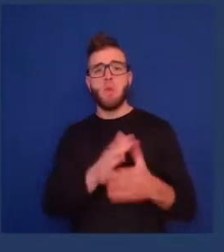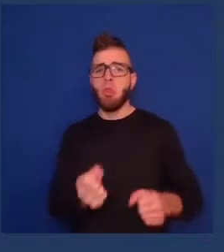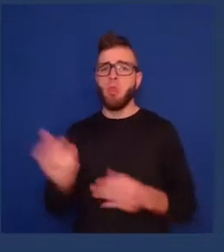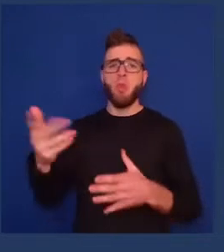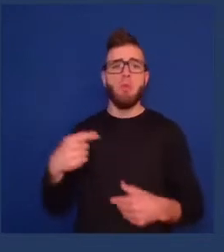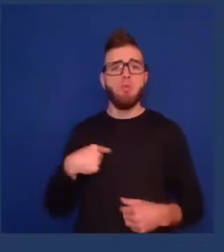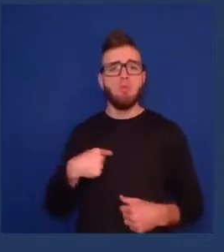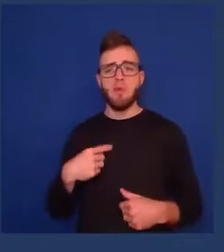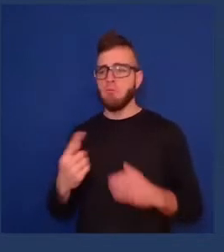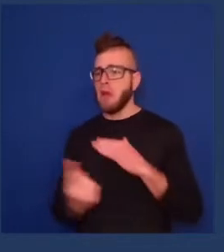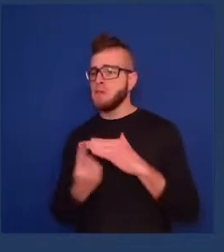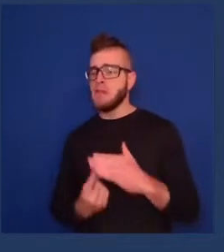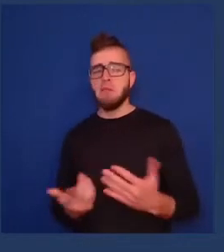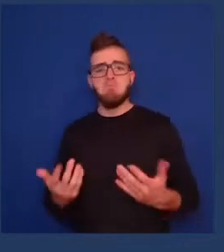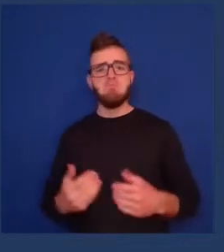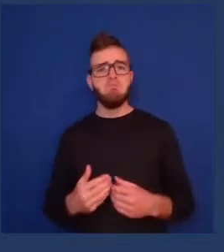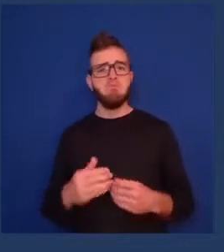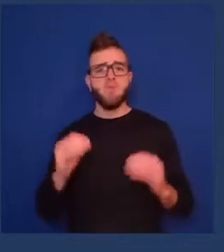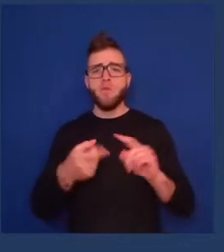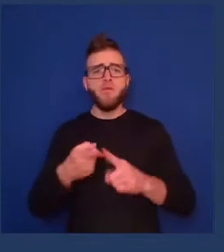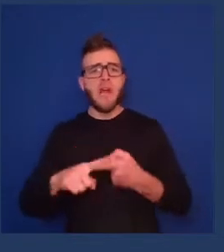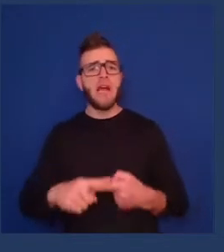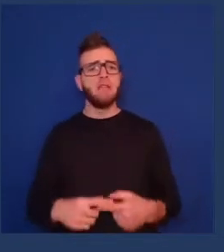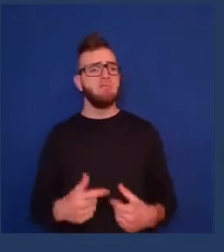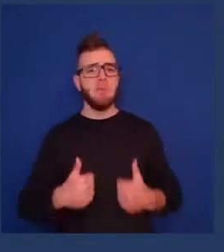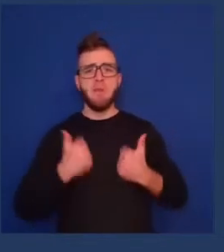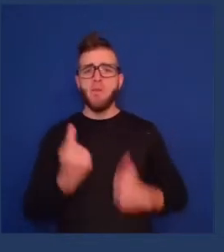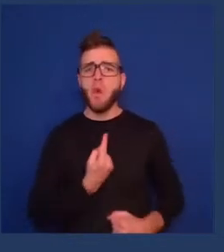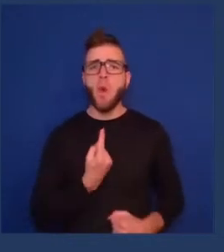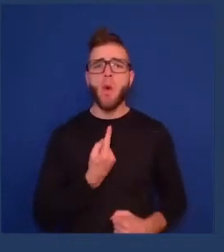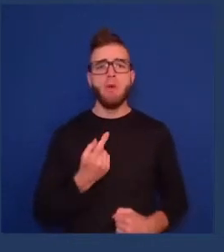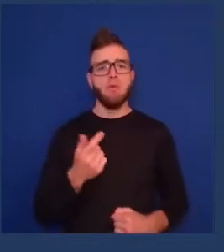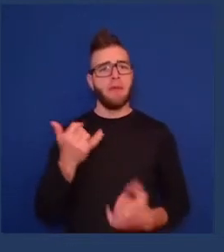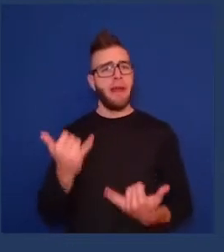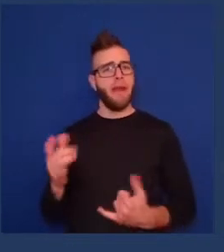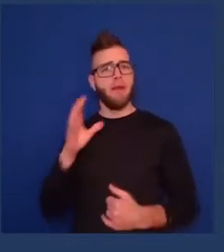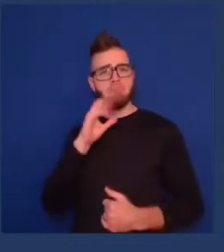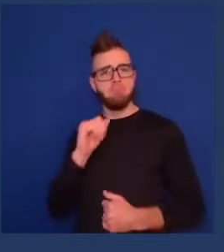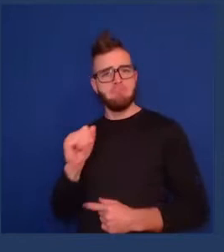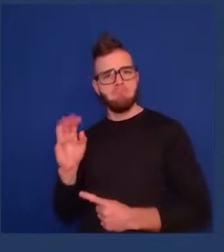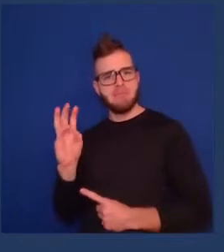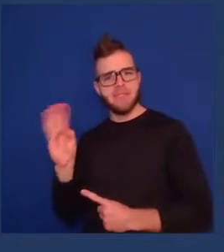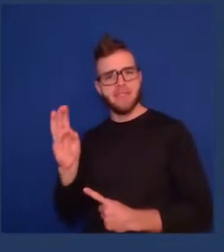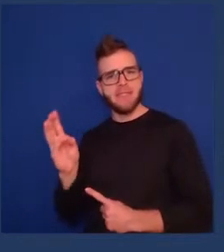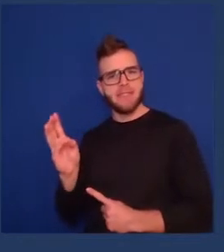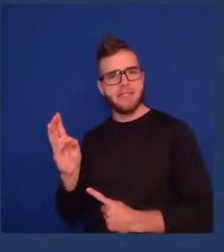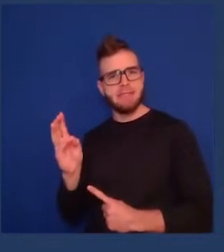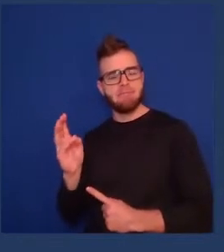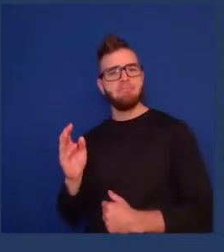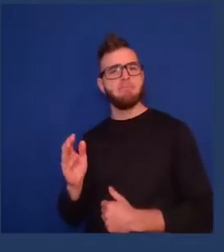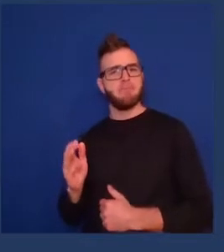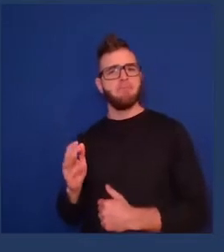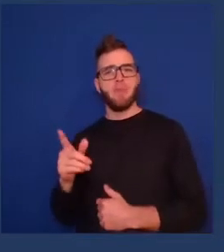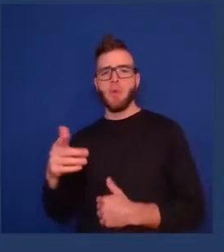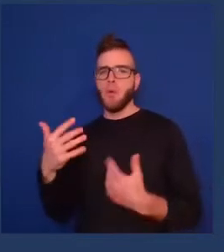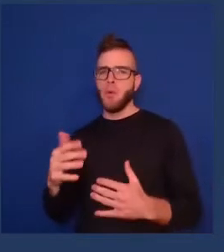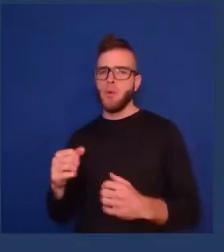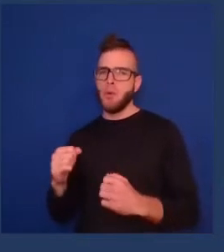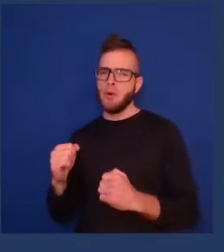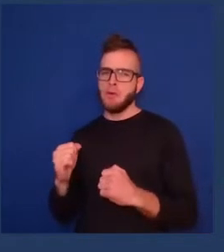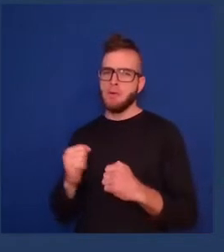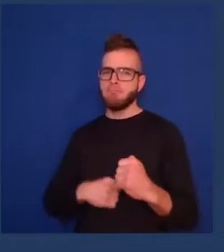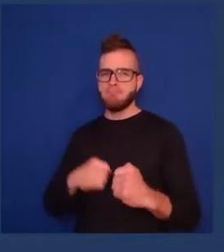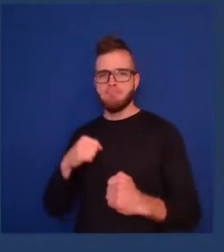I didn't have friends. I was isolated. I live alone. She said, even she's in her mid 60s, a fantastically resilient and powerful